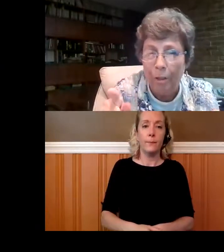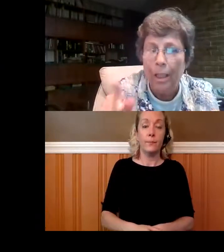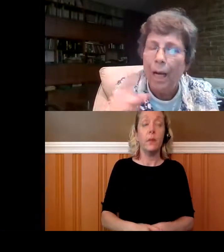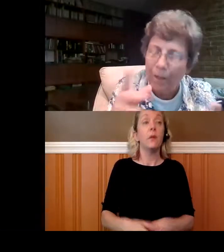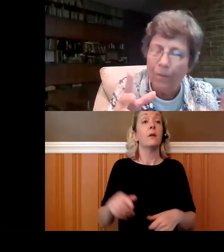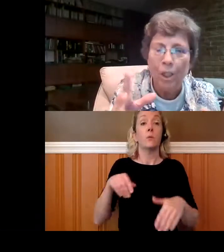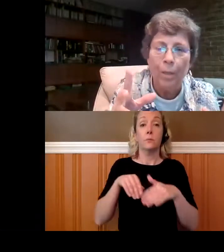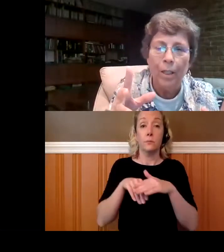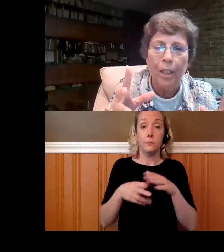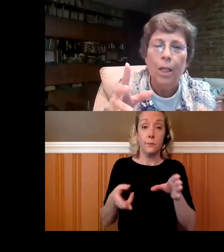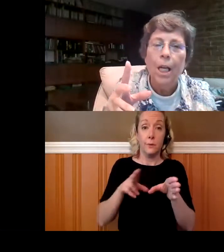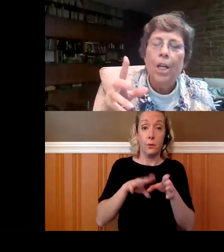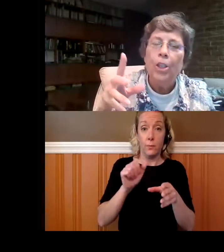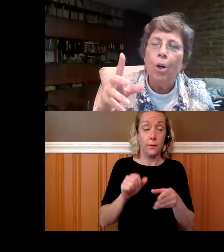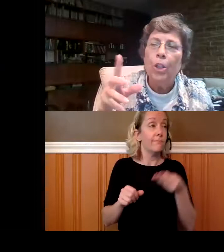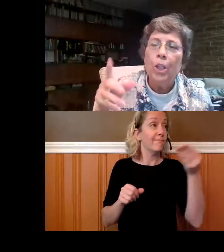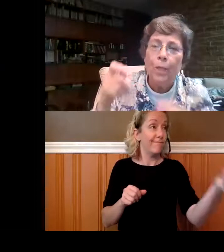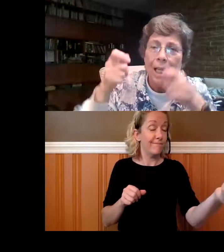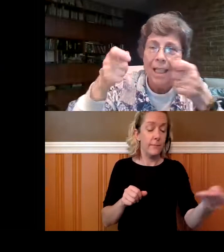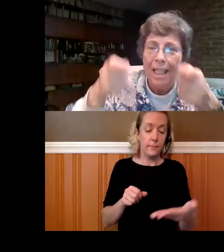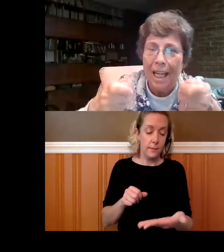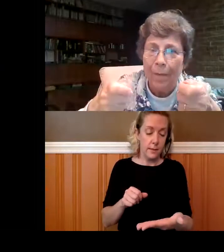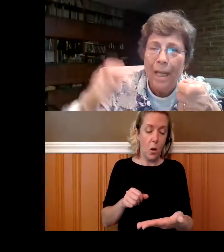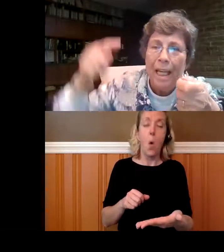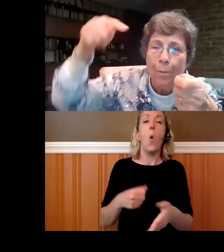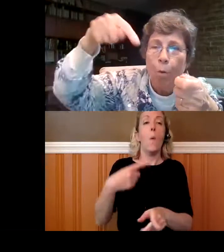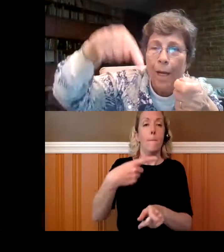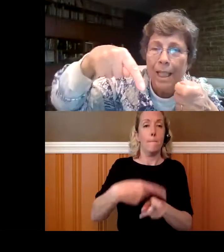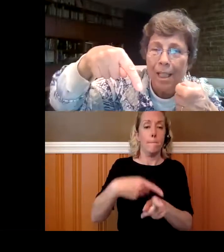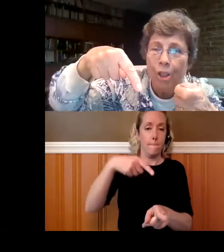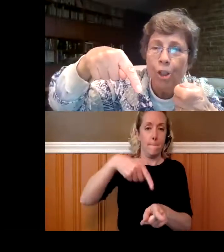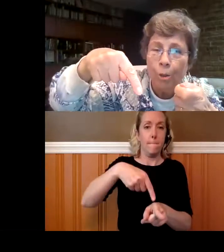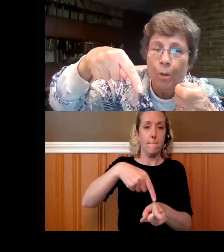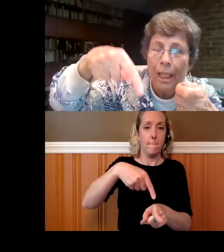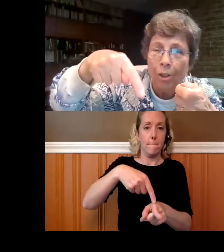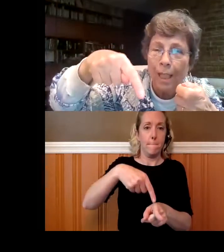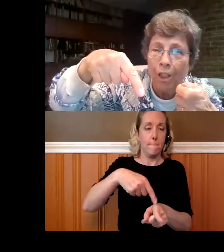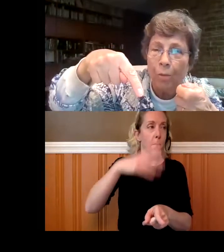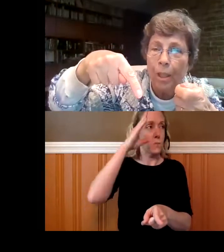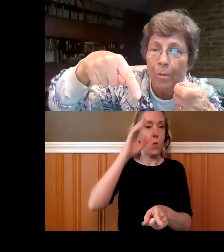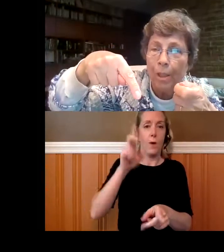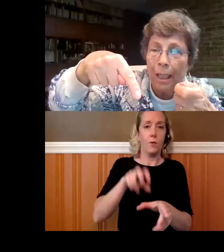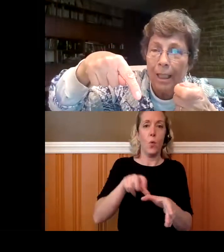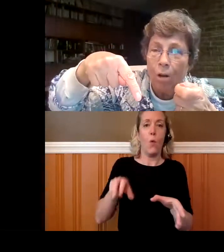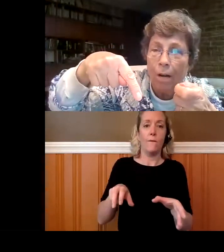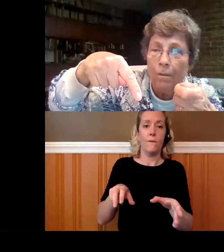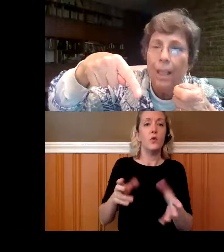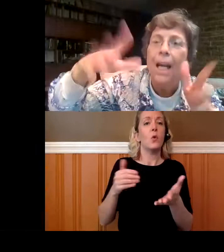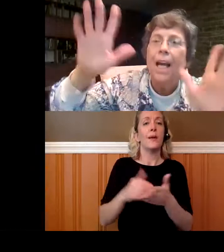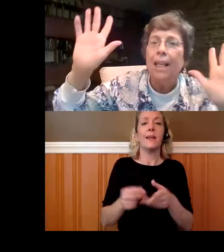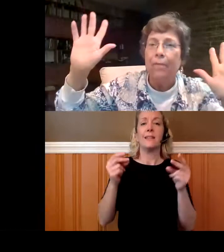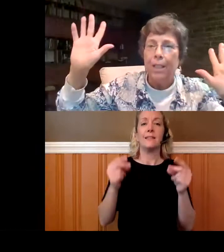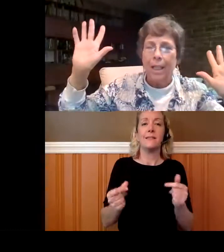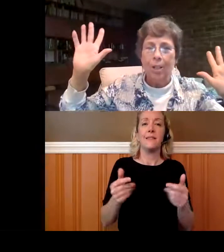him. He pointed to the intersection where he was going to let her off, and that was done. So again, a forced choice made it quick for the